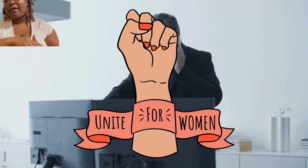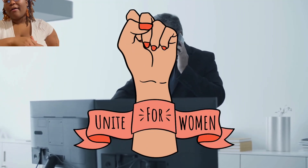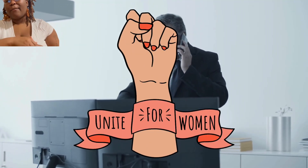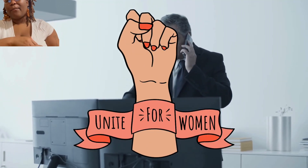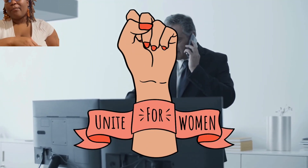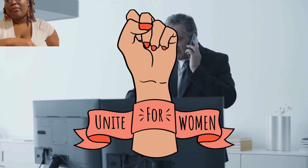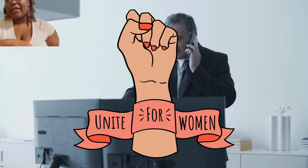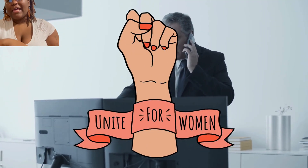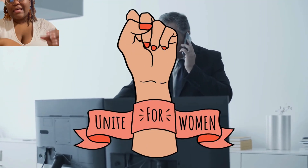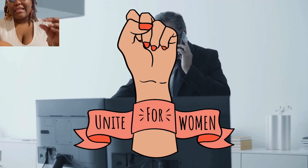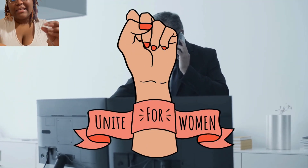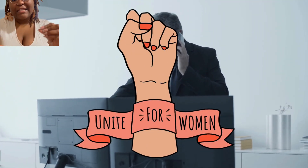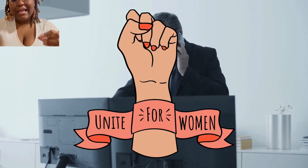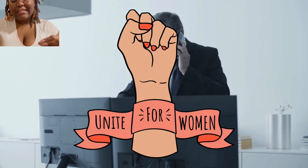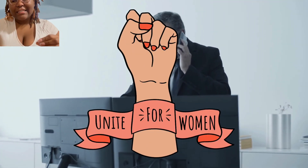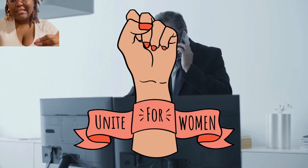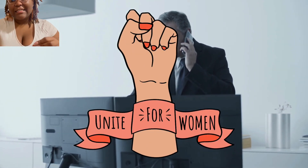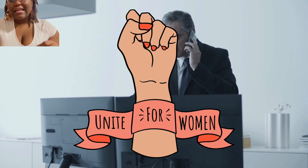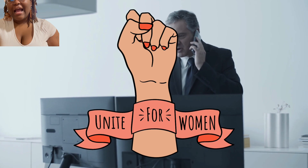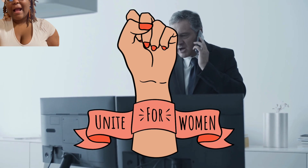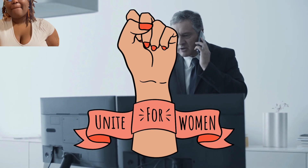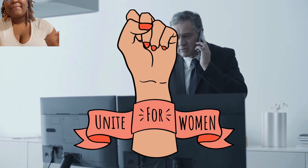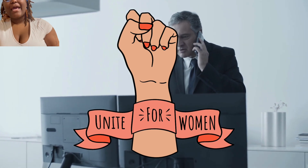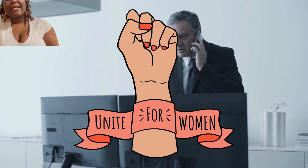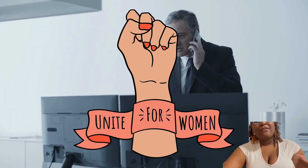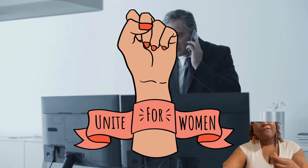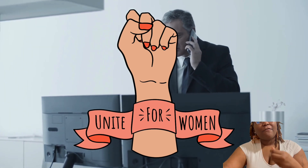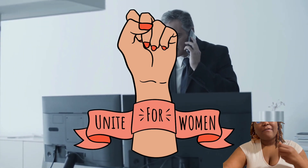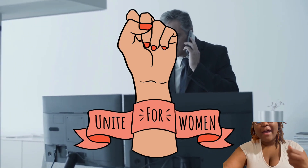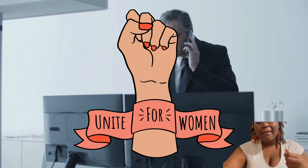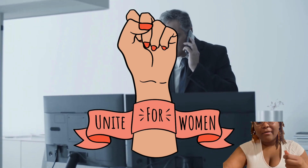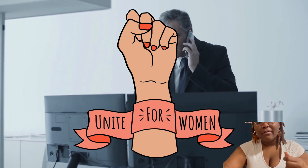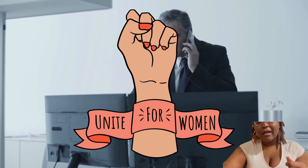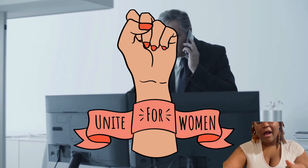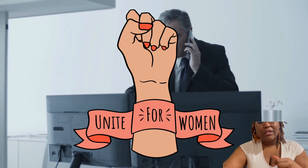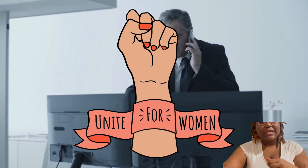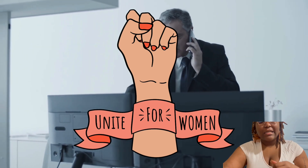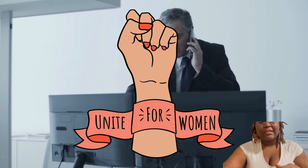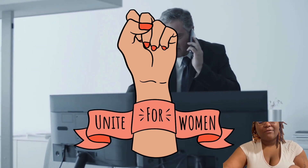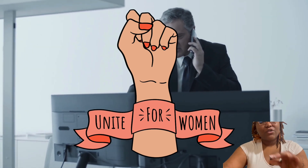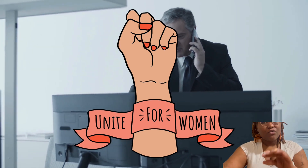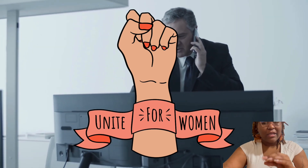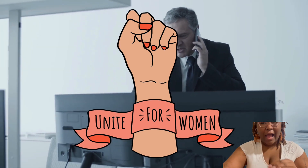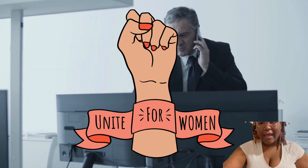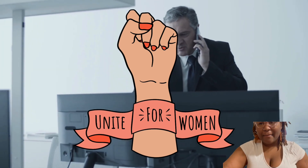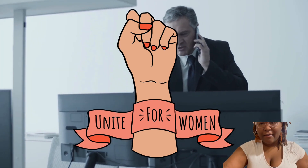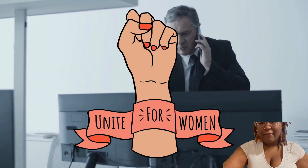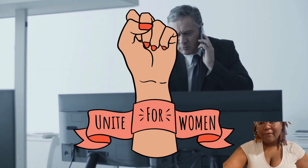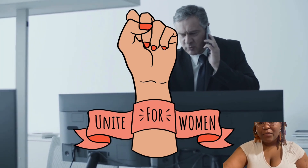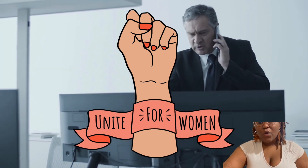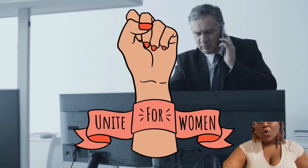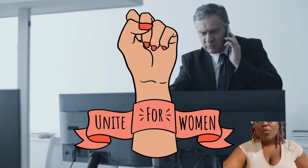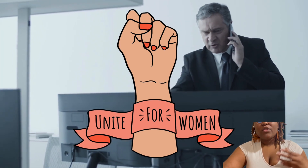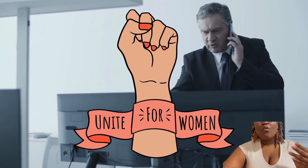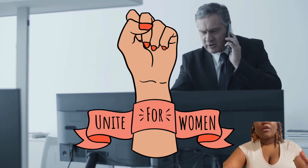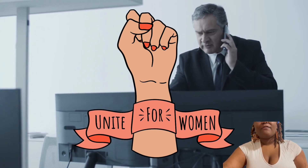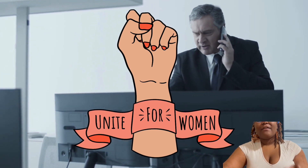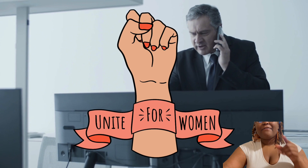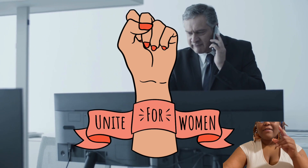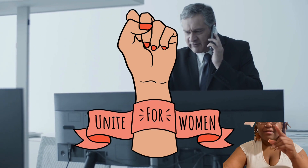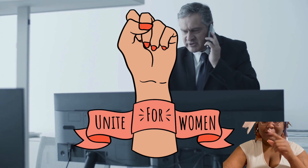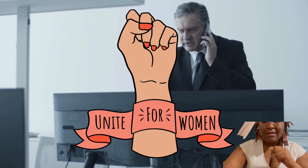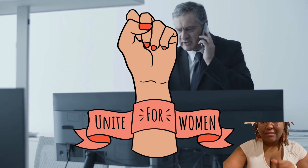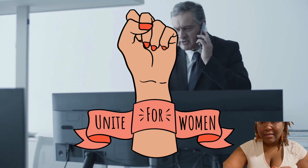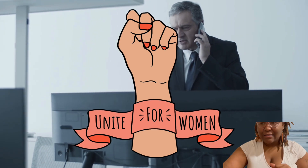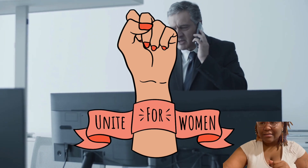JCWR. These entities campaigned for viable alternatives to the IMF, with one of